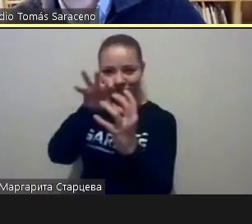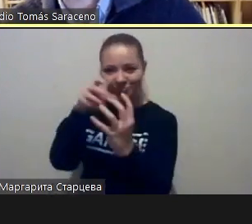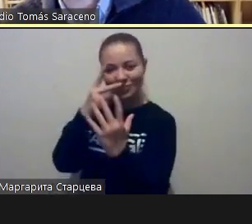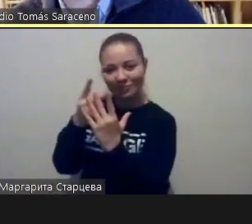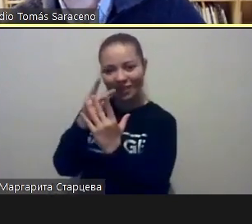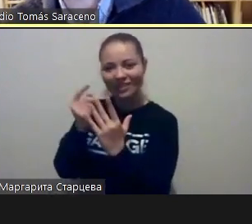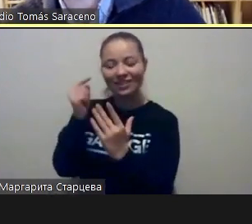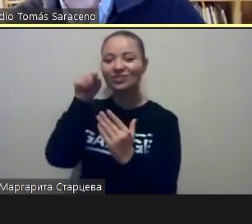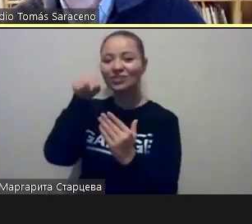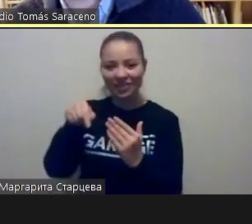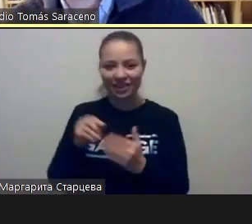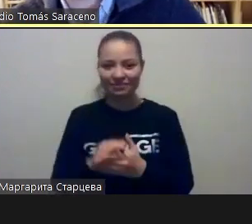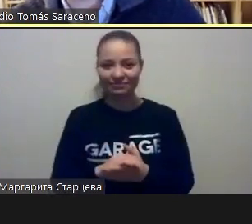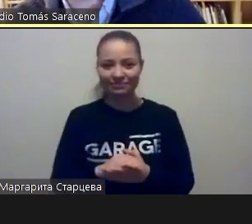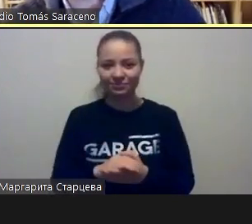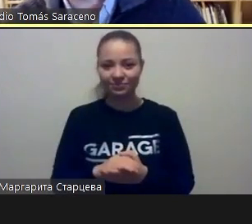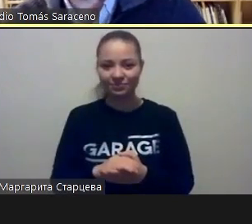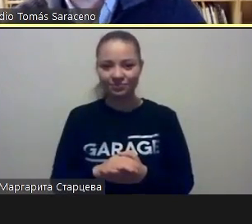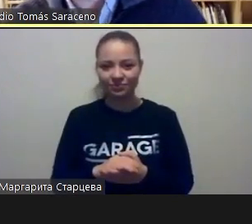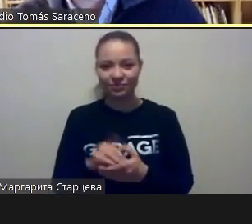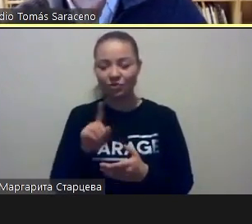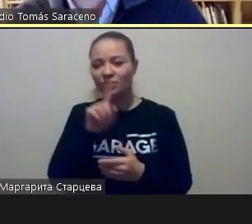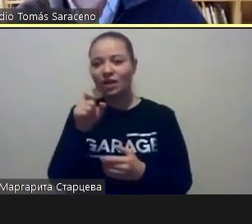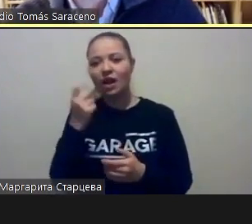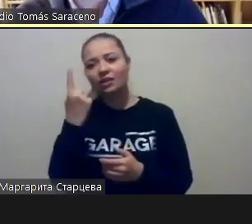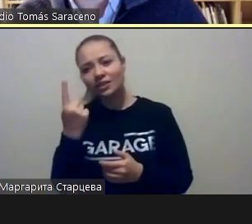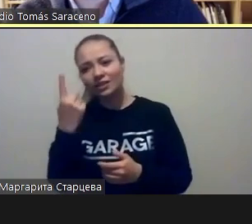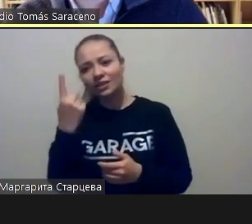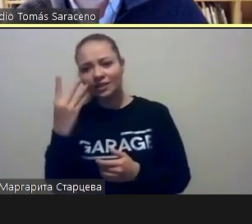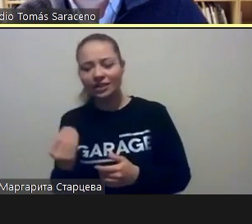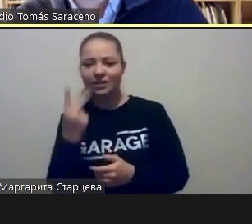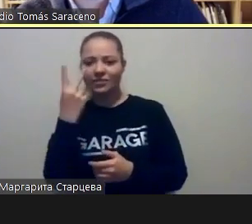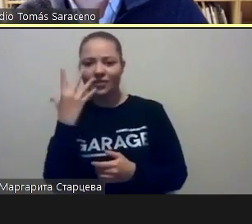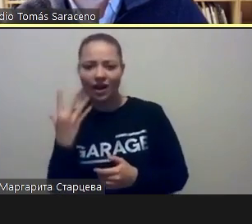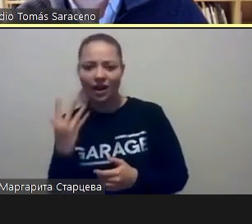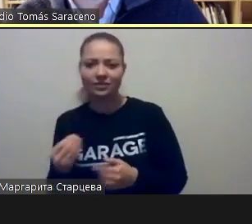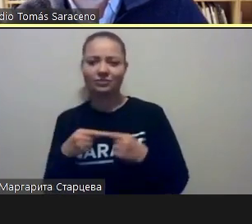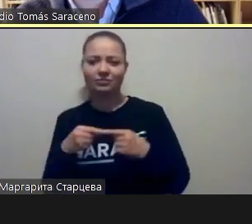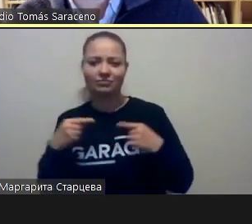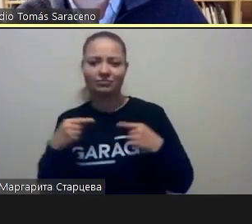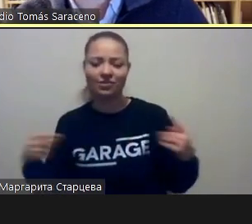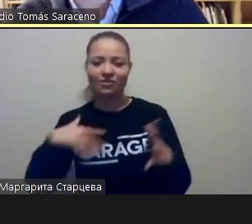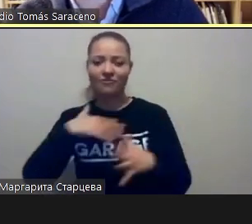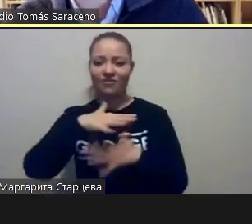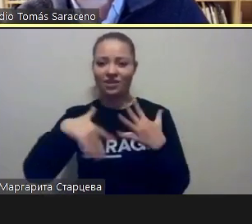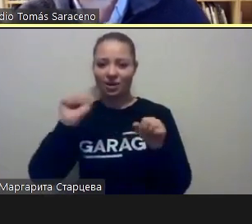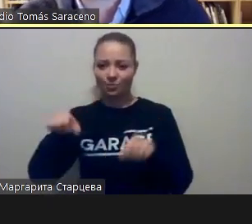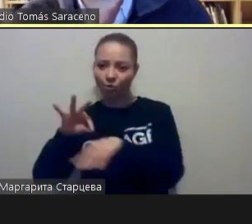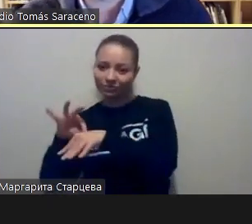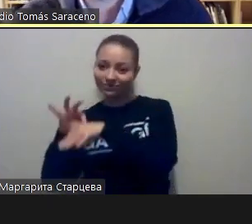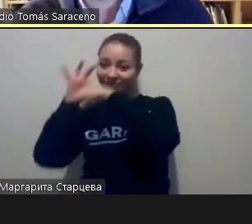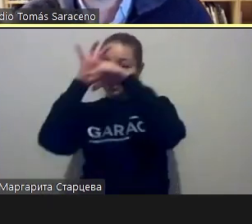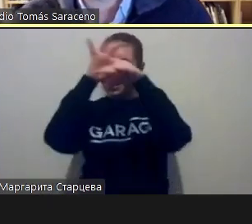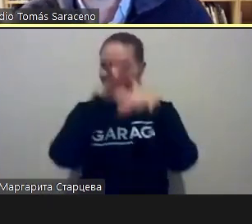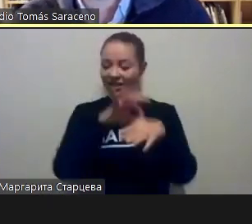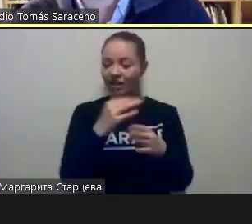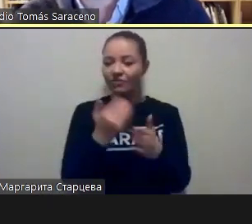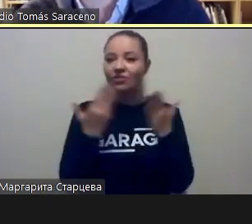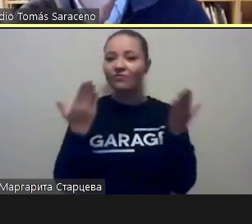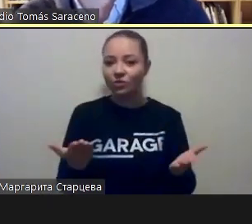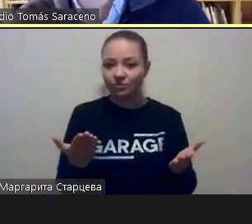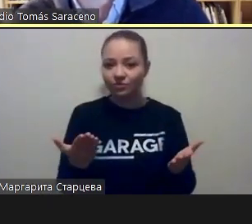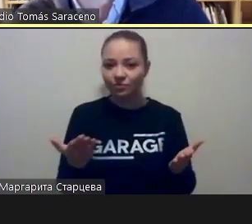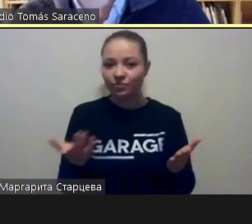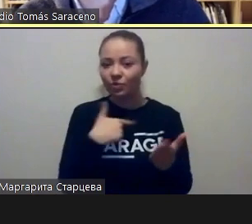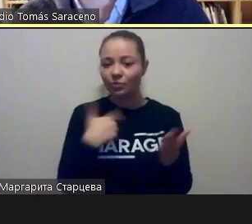day 2, day 3, and so forth. Now, look, somehow it end the result. This means, hope